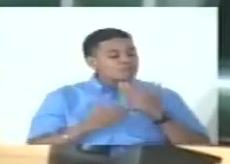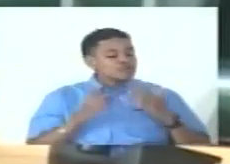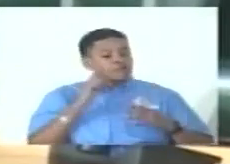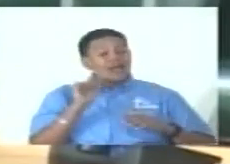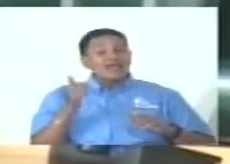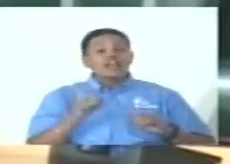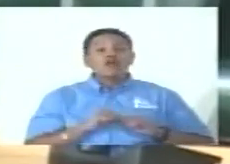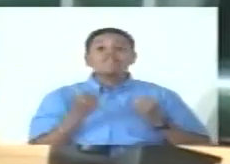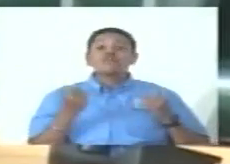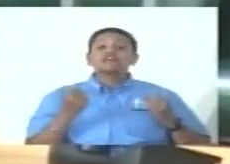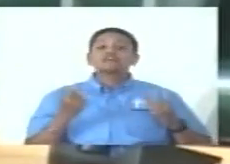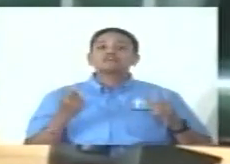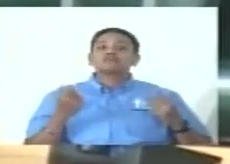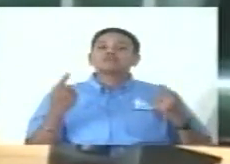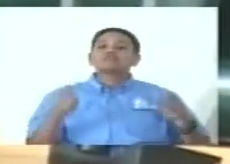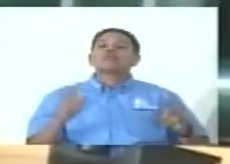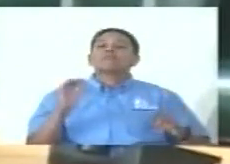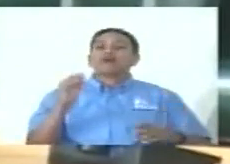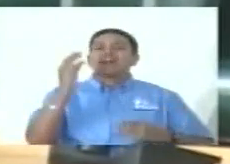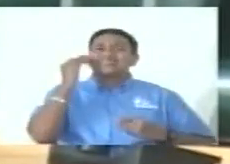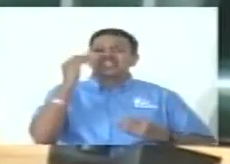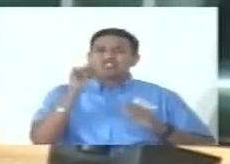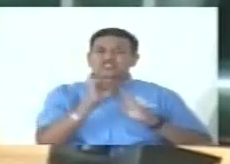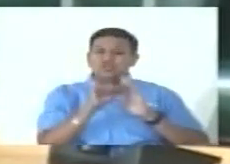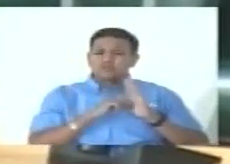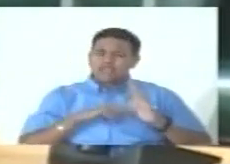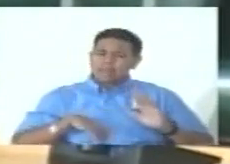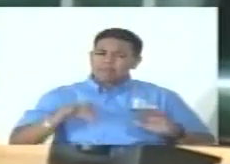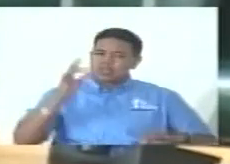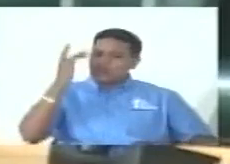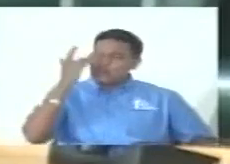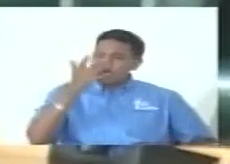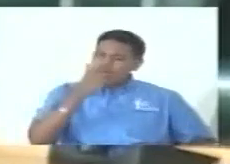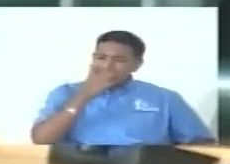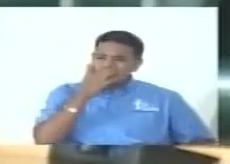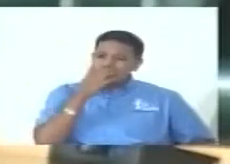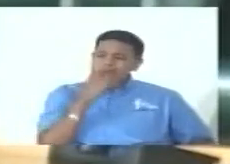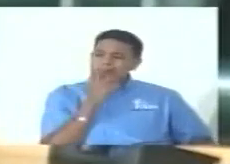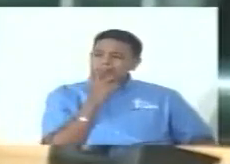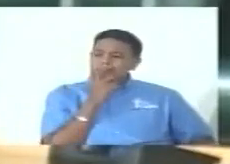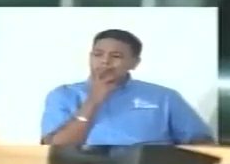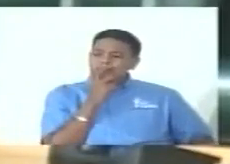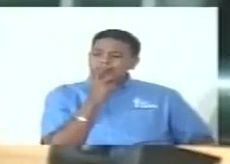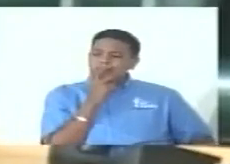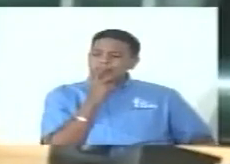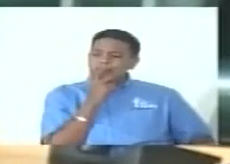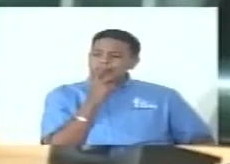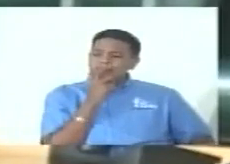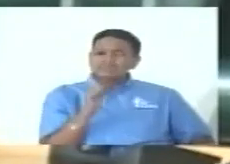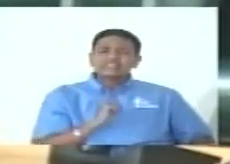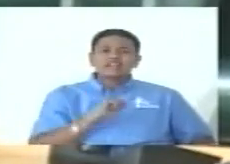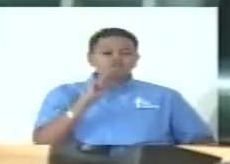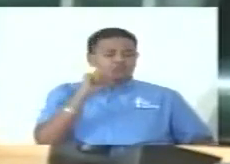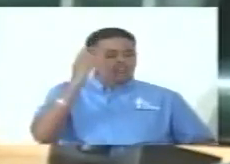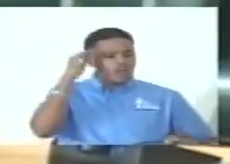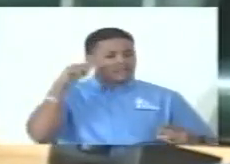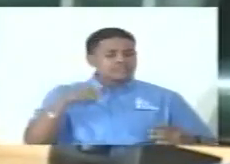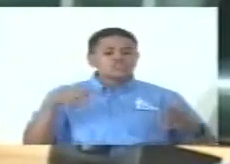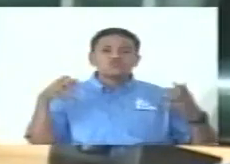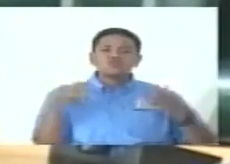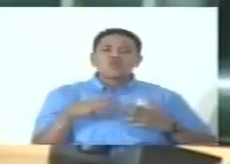data subject. I picked this one out because, Mr. President, I consider this